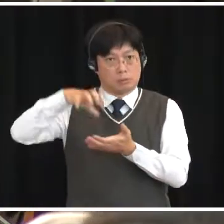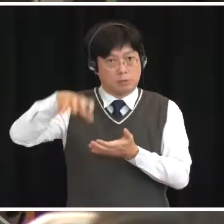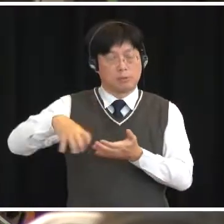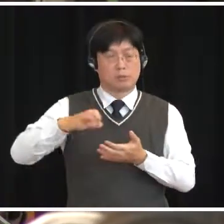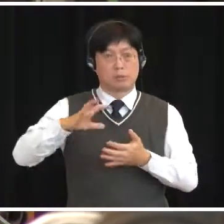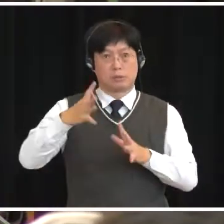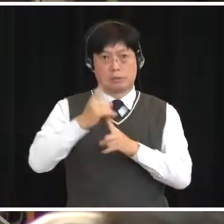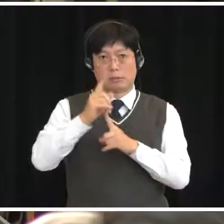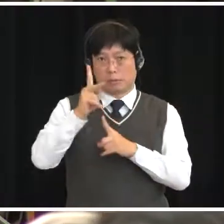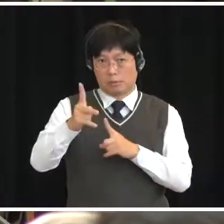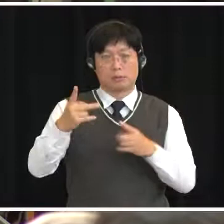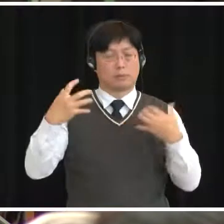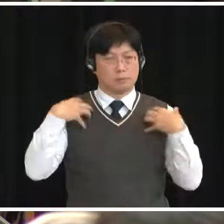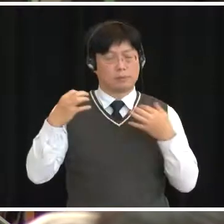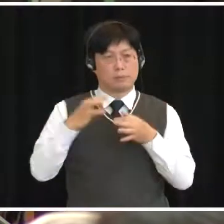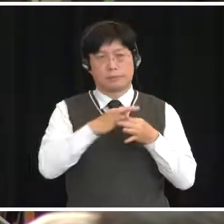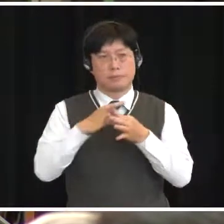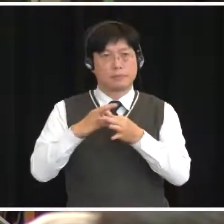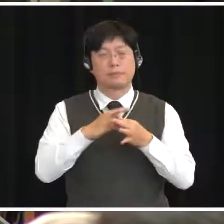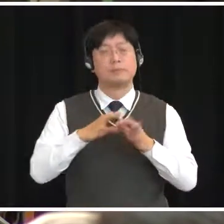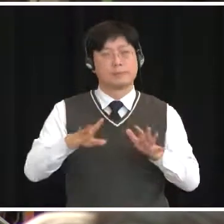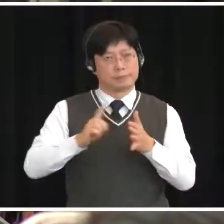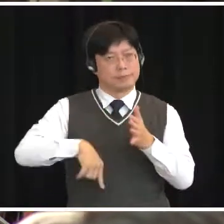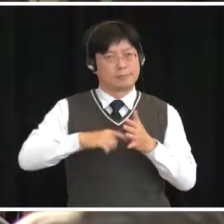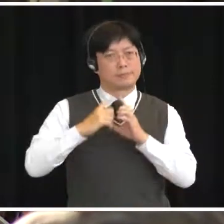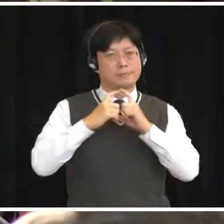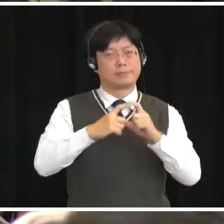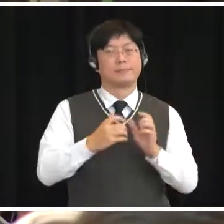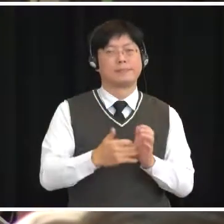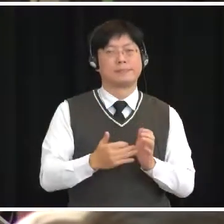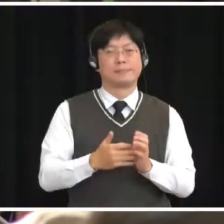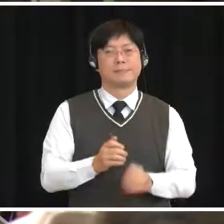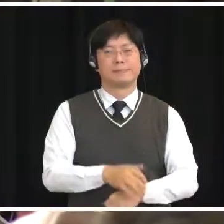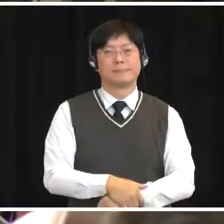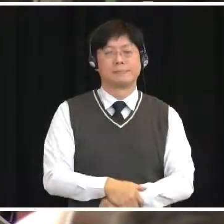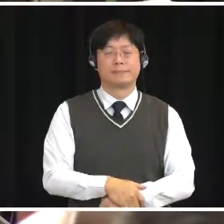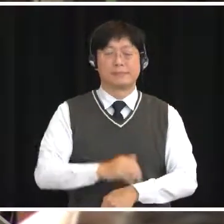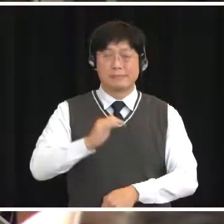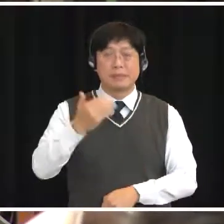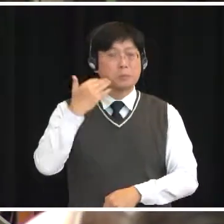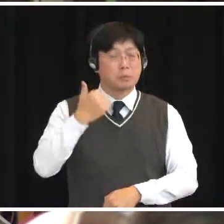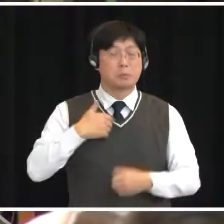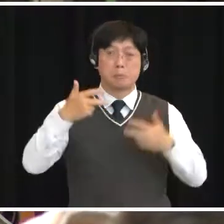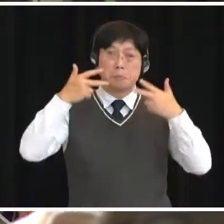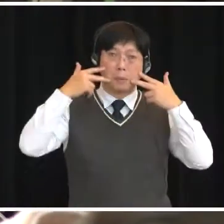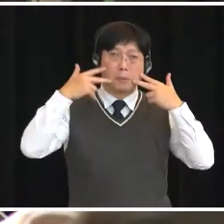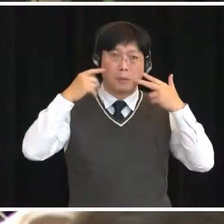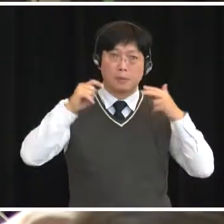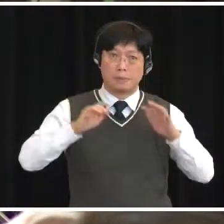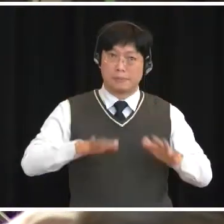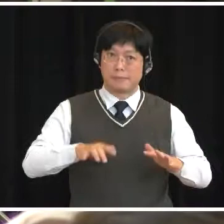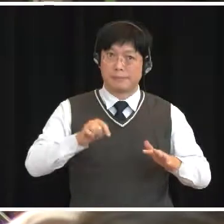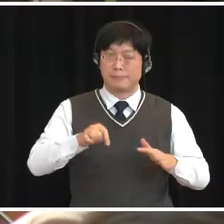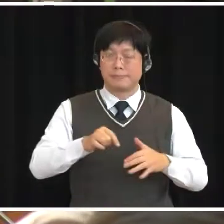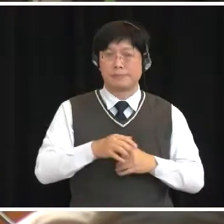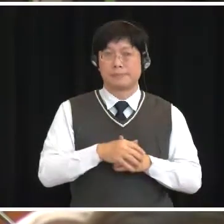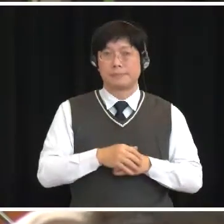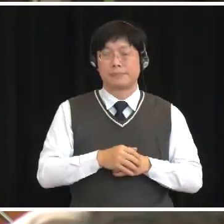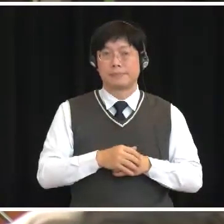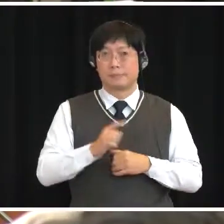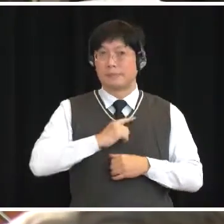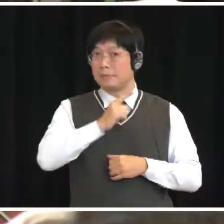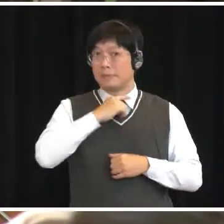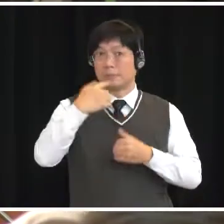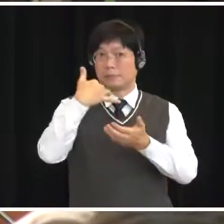with depression, they will refer them to the hospitals and clinics to help them receive treatment.